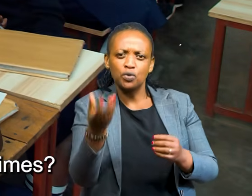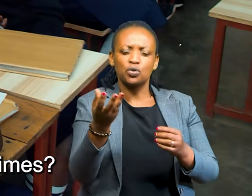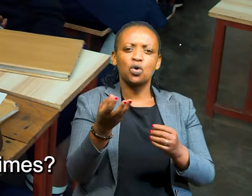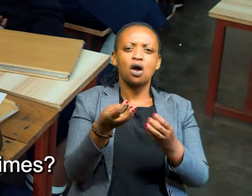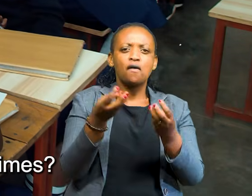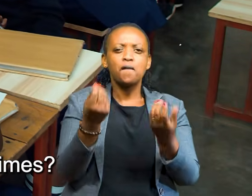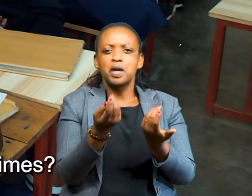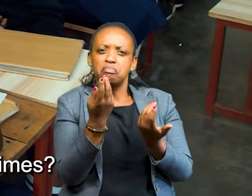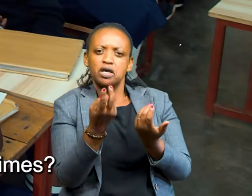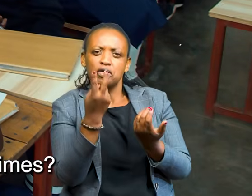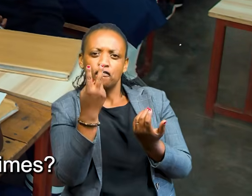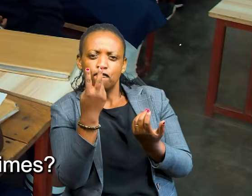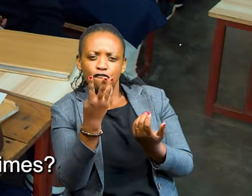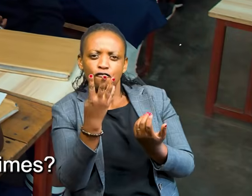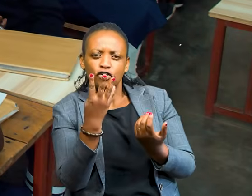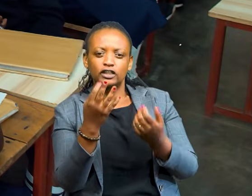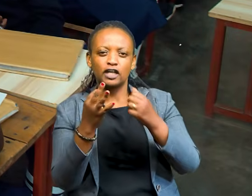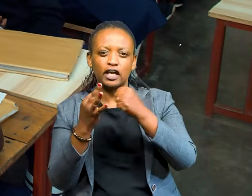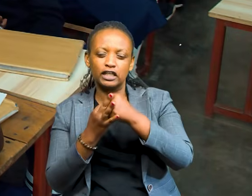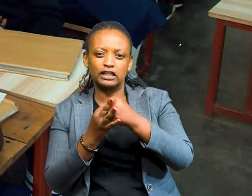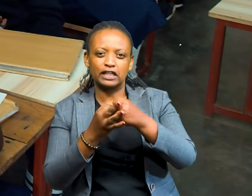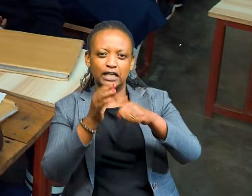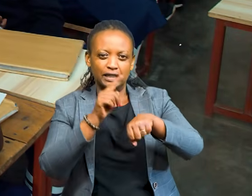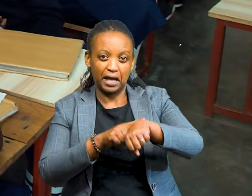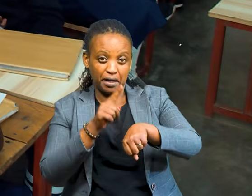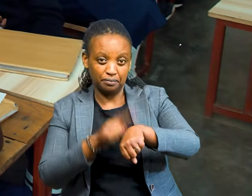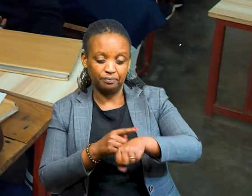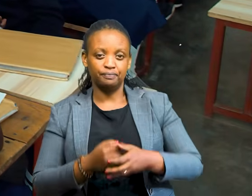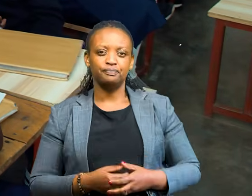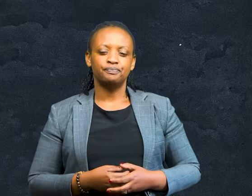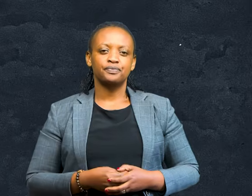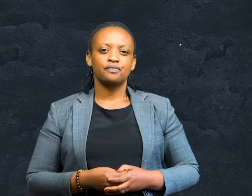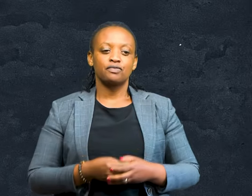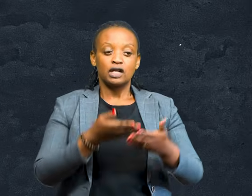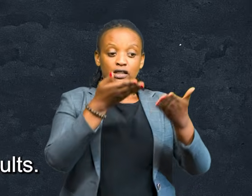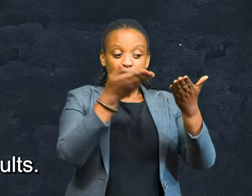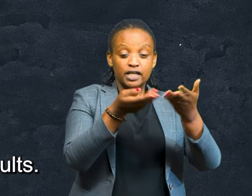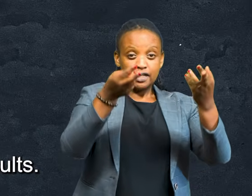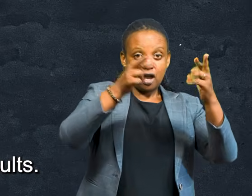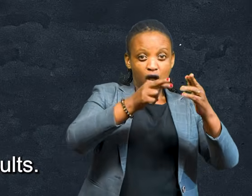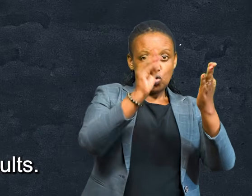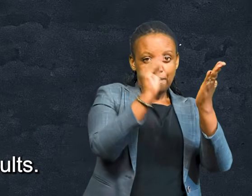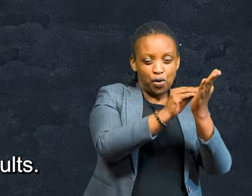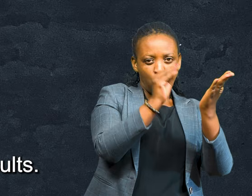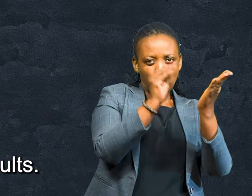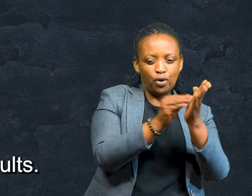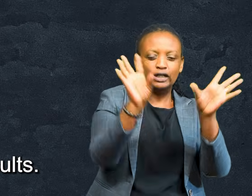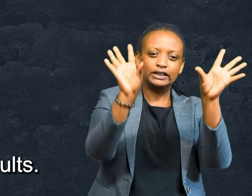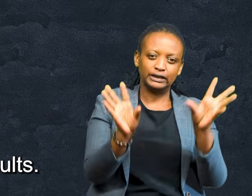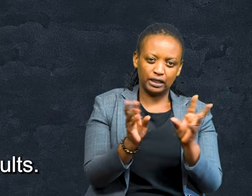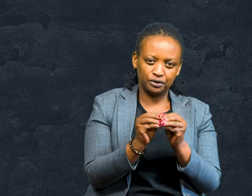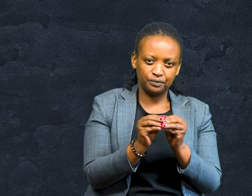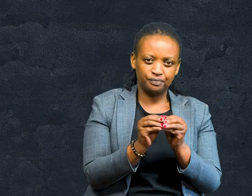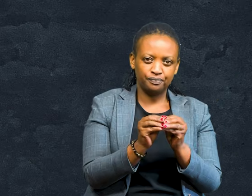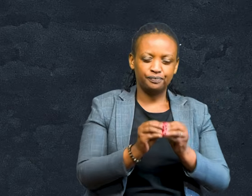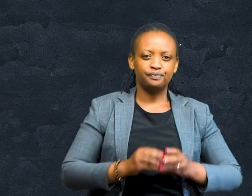students tossed 48 times. times, and this is how they recorded the